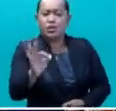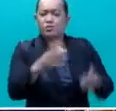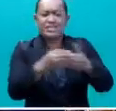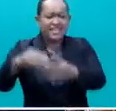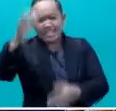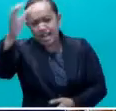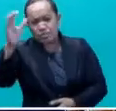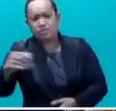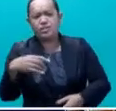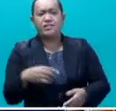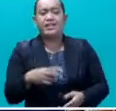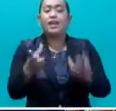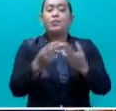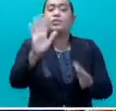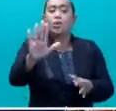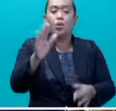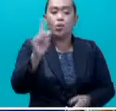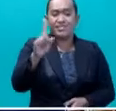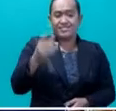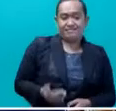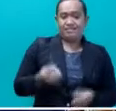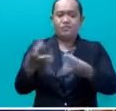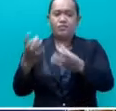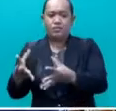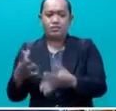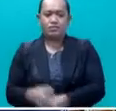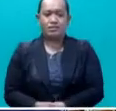by saying we are contributing the most and that we should know.